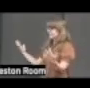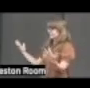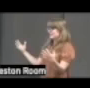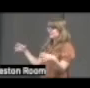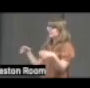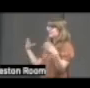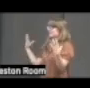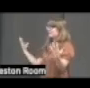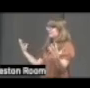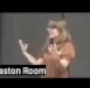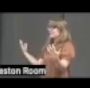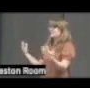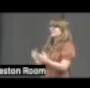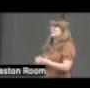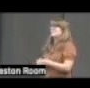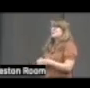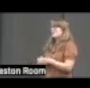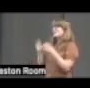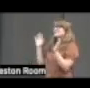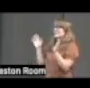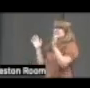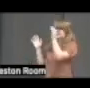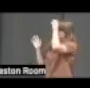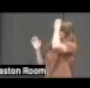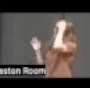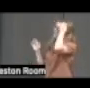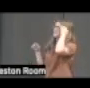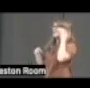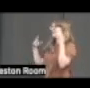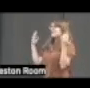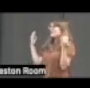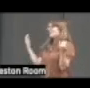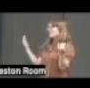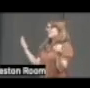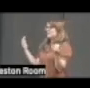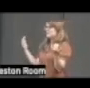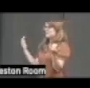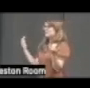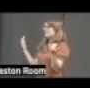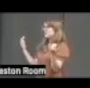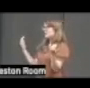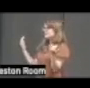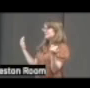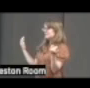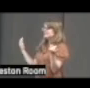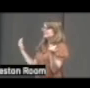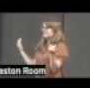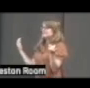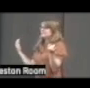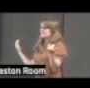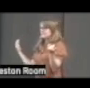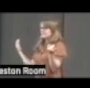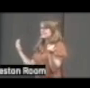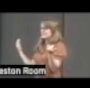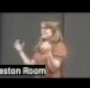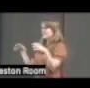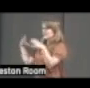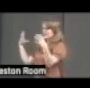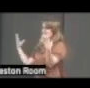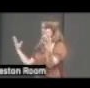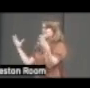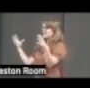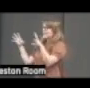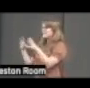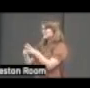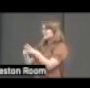of these things, so if you want to go look it up, very technical numbers like, losing more than 10,000 individuals in a year